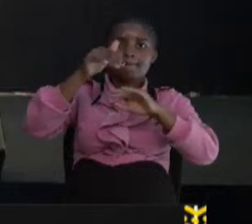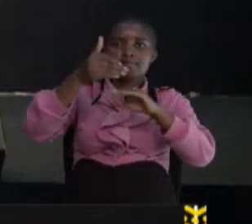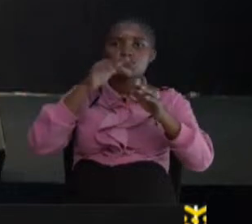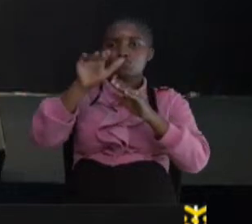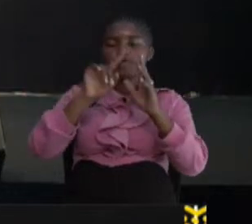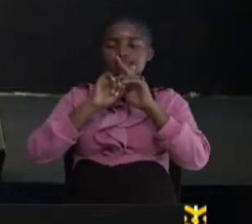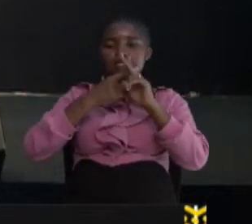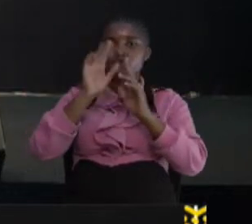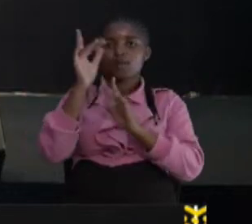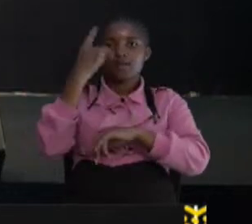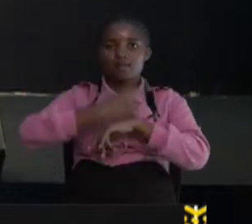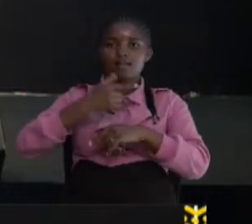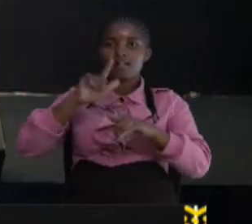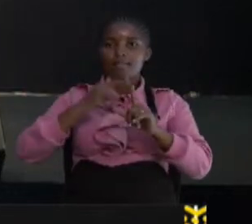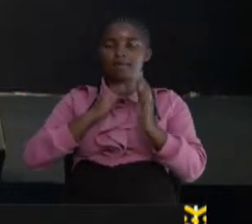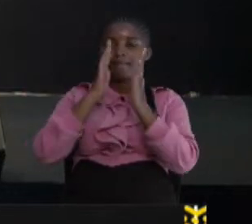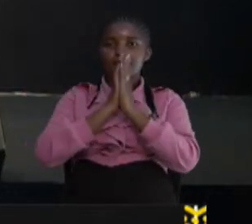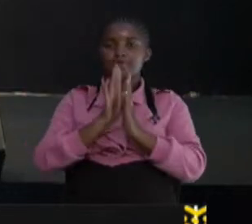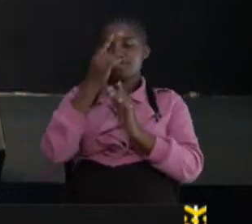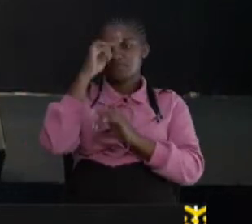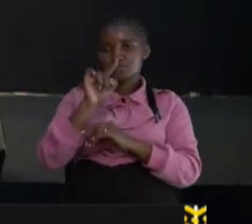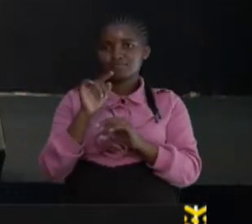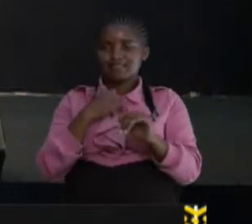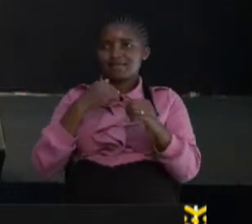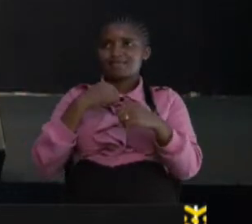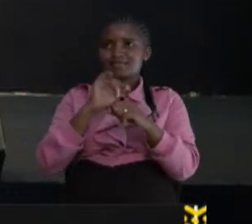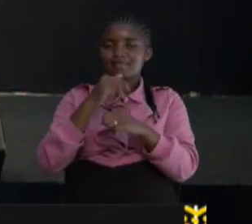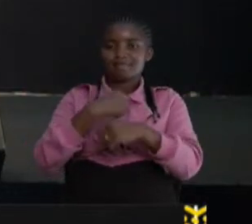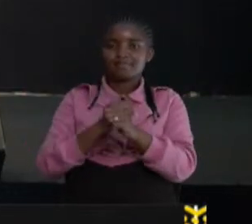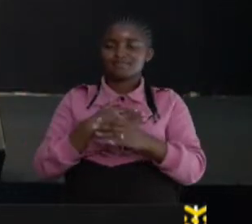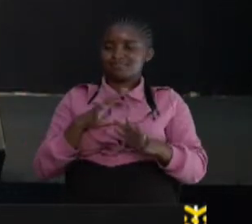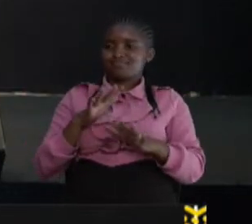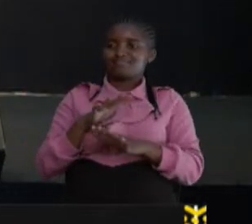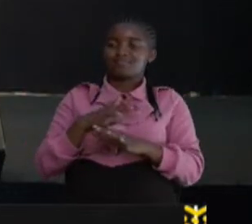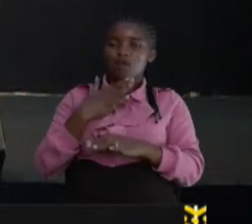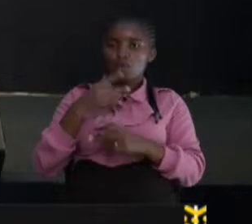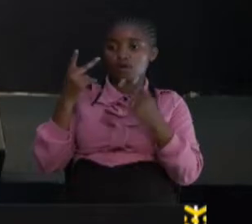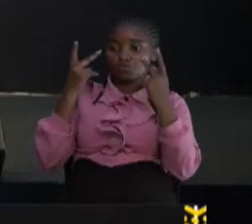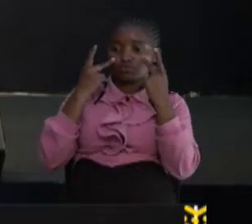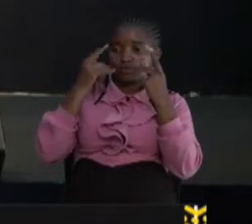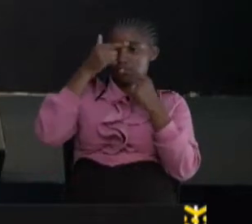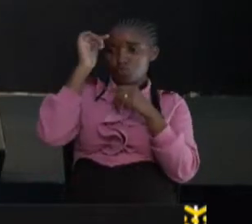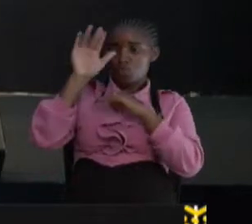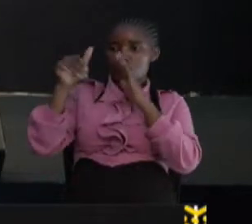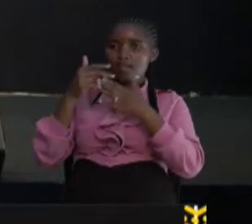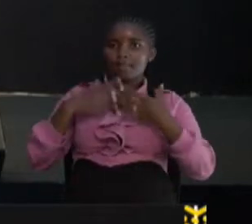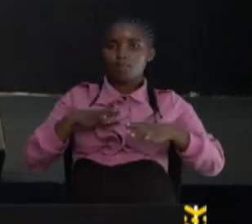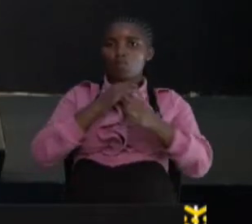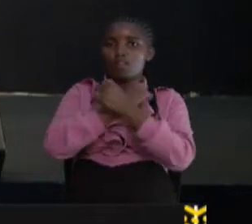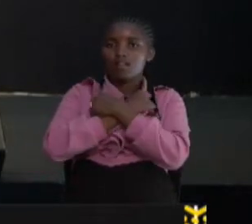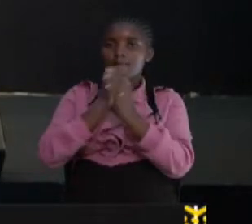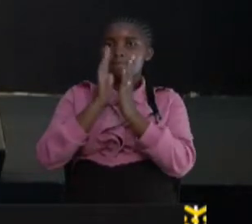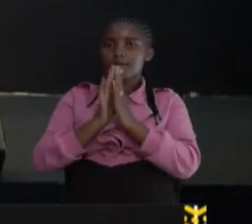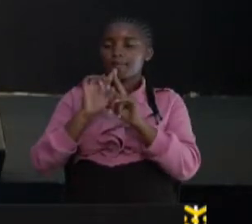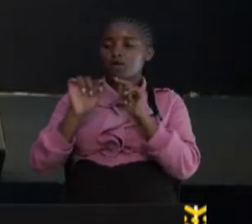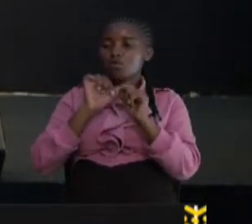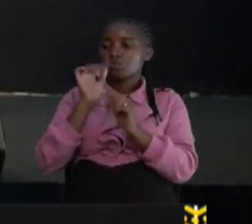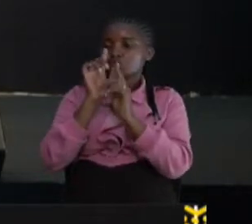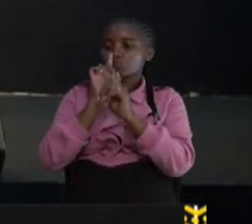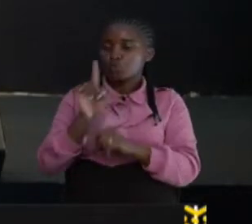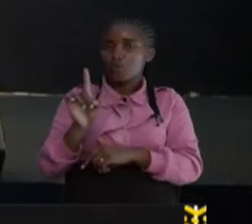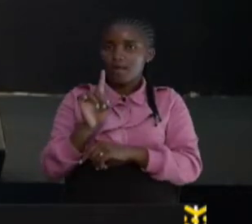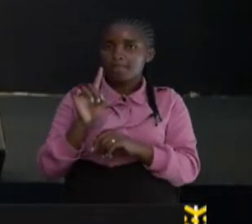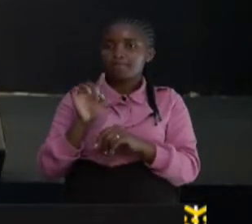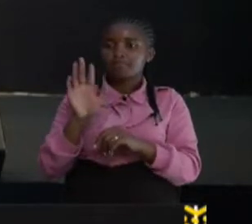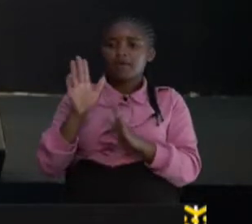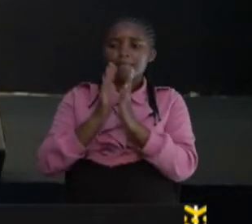let me pray for you. It grabs my attention, because everyone wants prayer, right? But we're not very sure of where